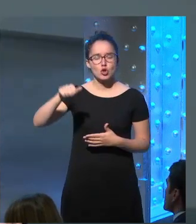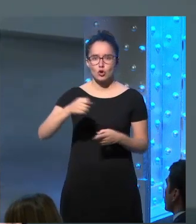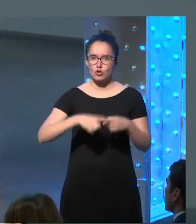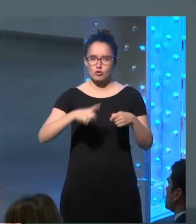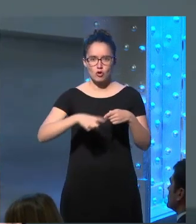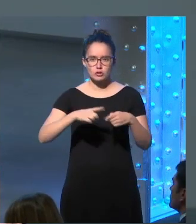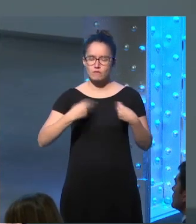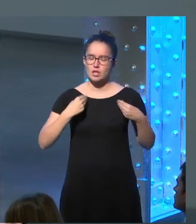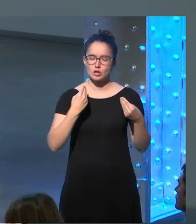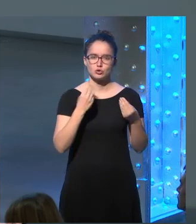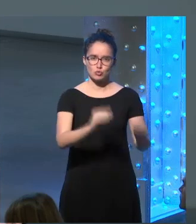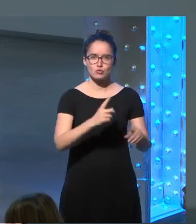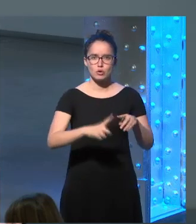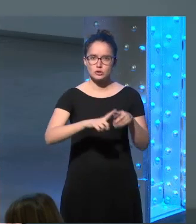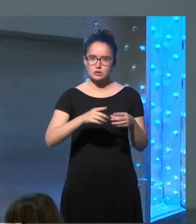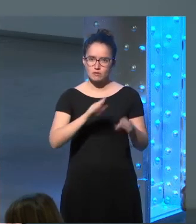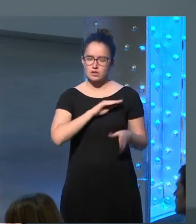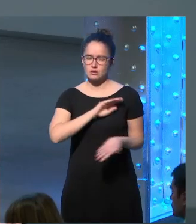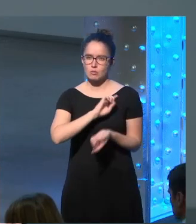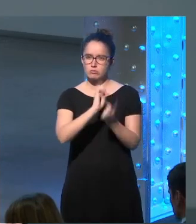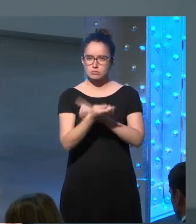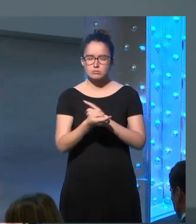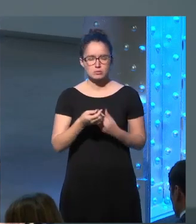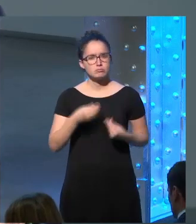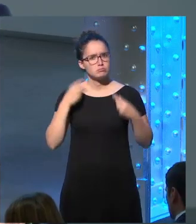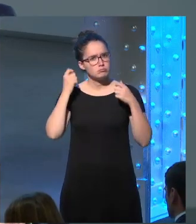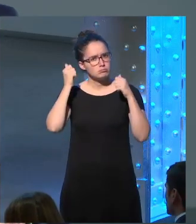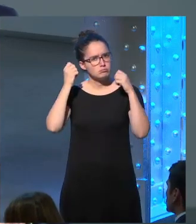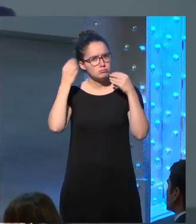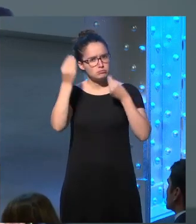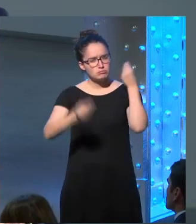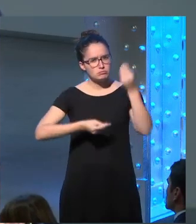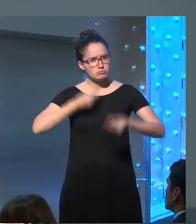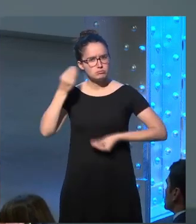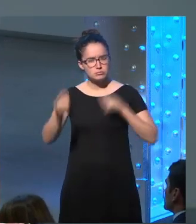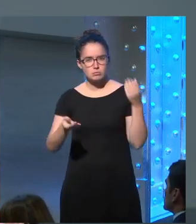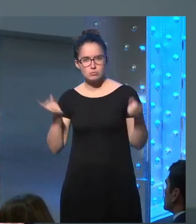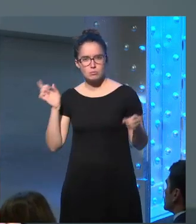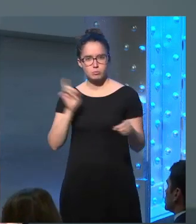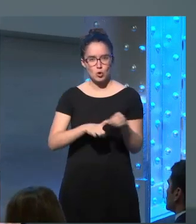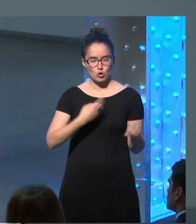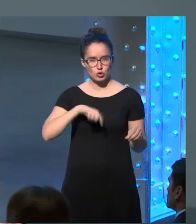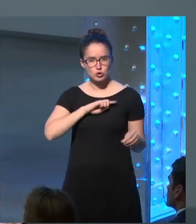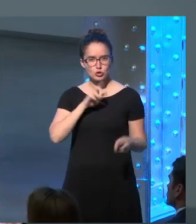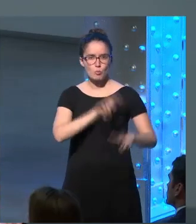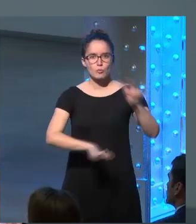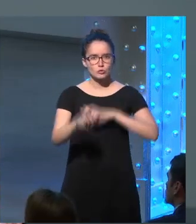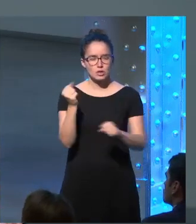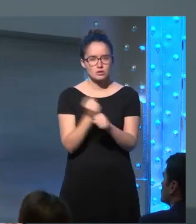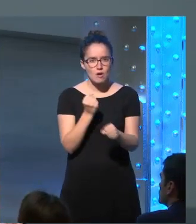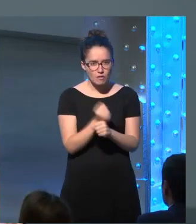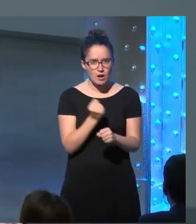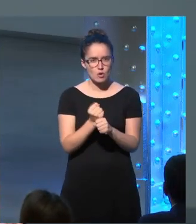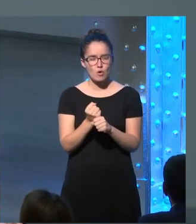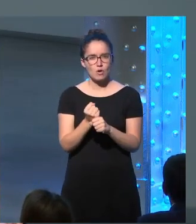For him, many things change in his life. Of course, it depends on the disability, and he decided to go forward and to